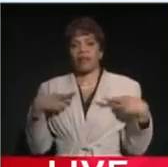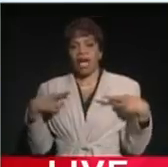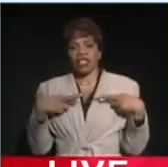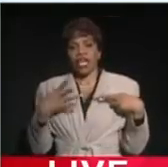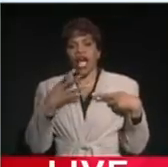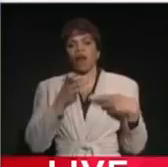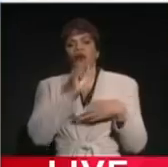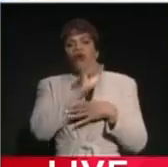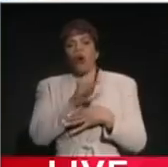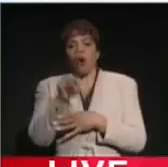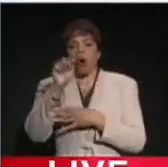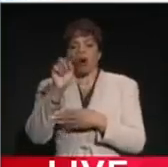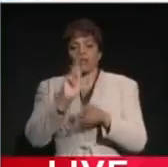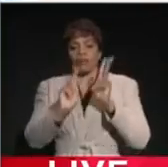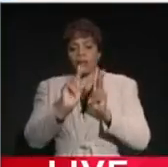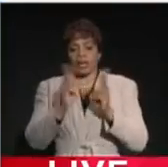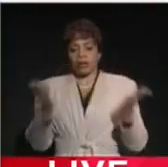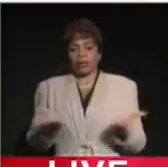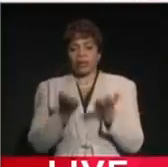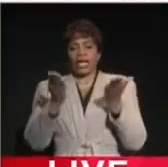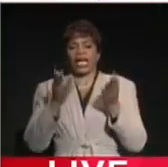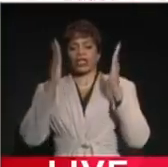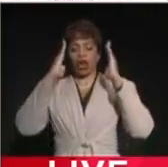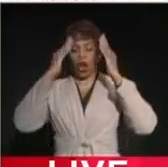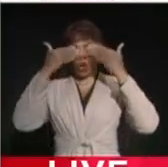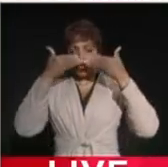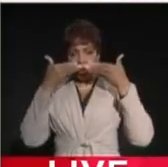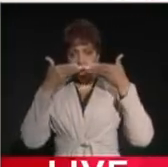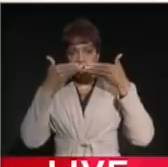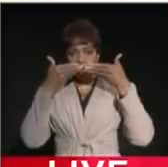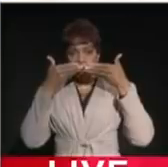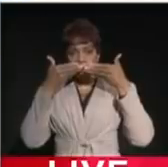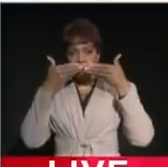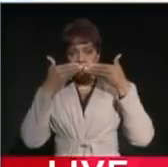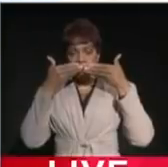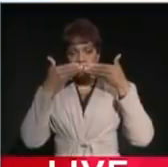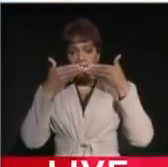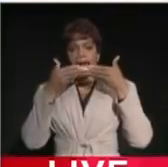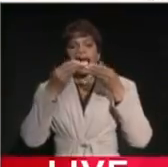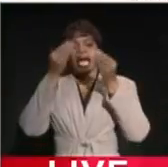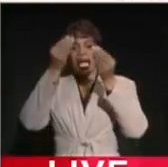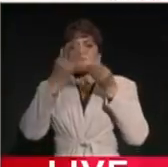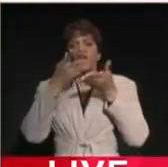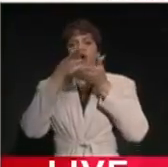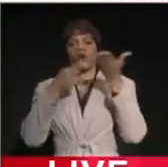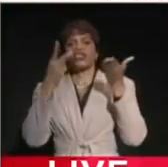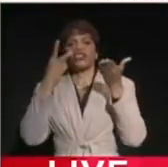want everybody in this room to close their eyes and tell me what you see.